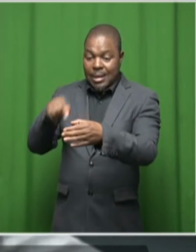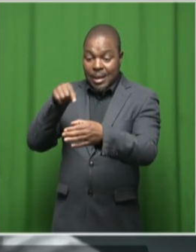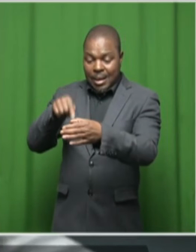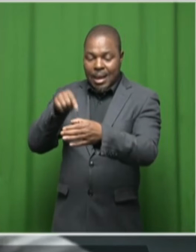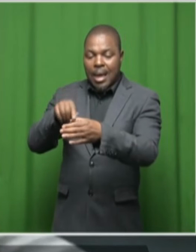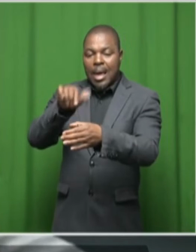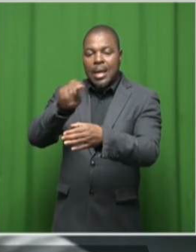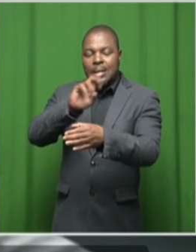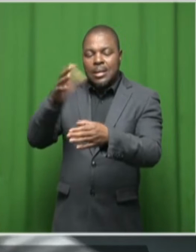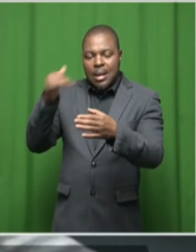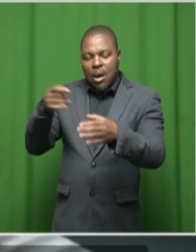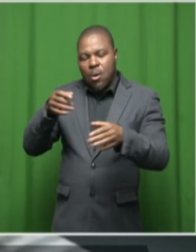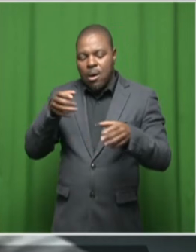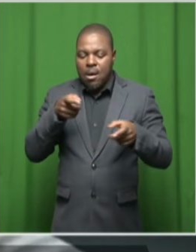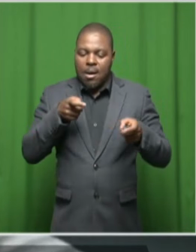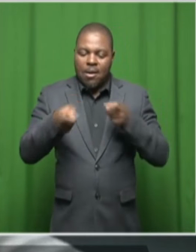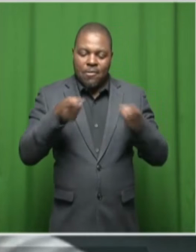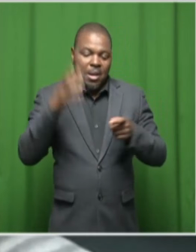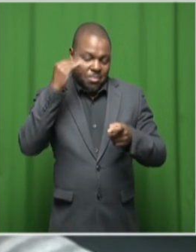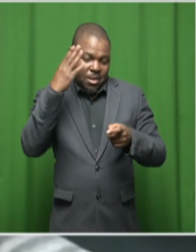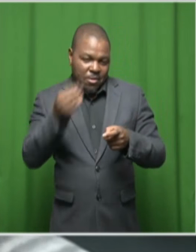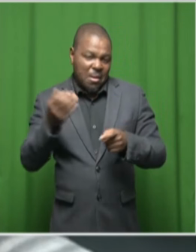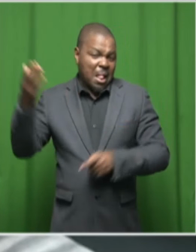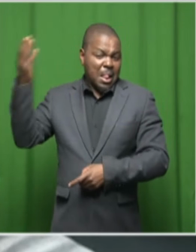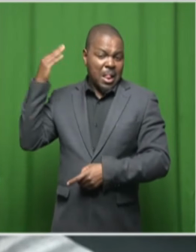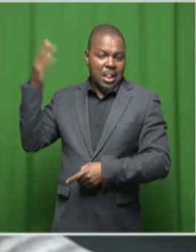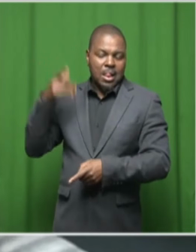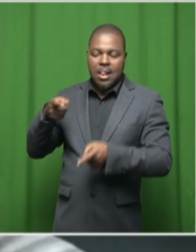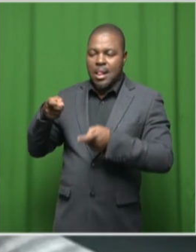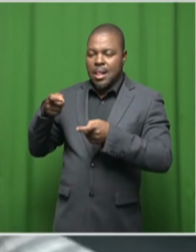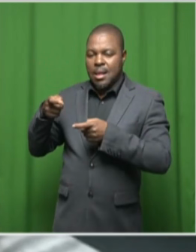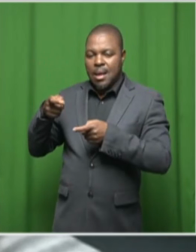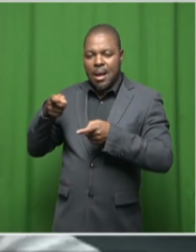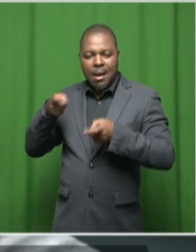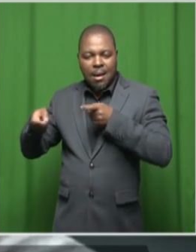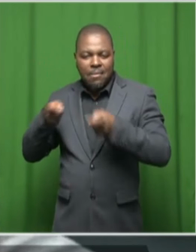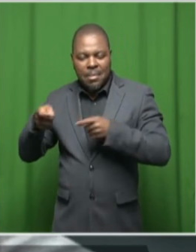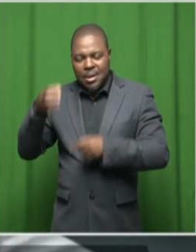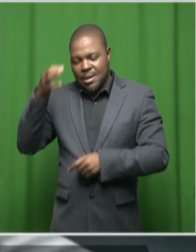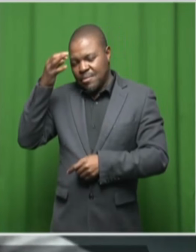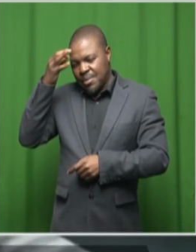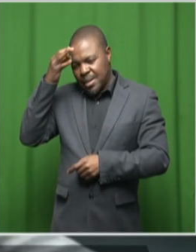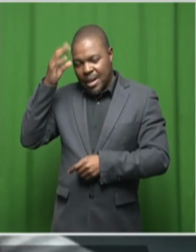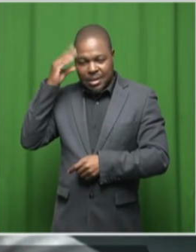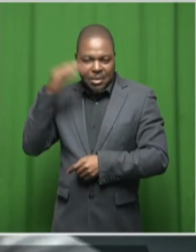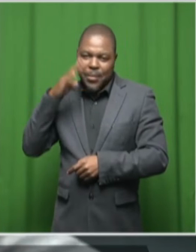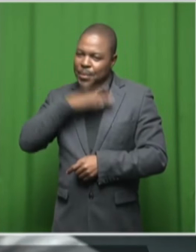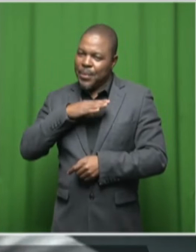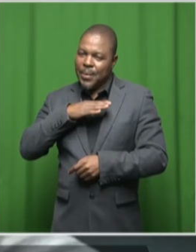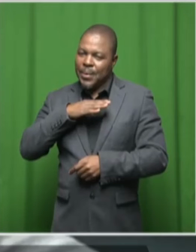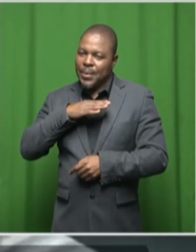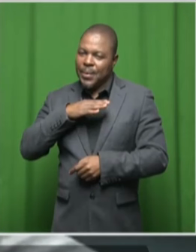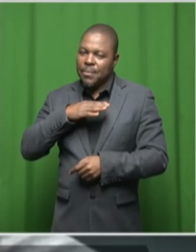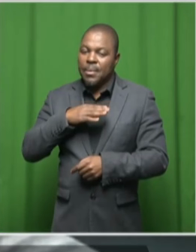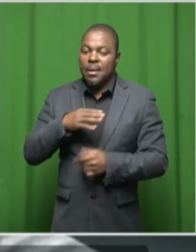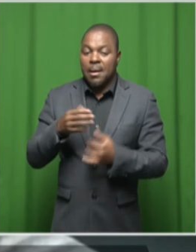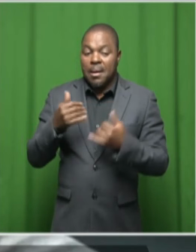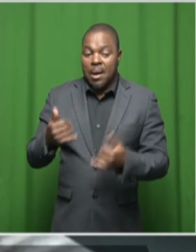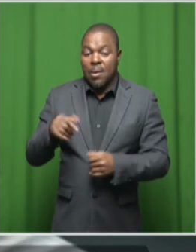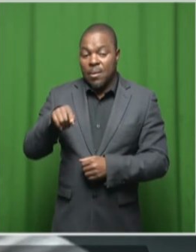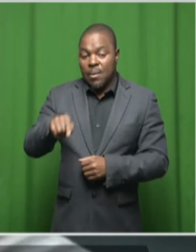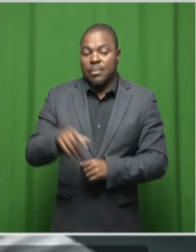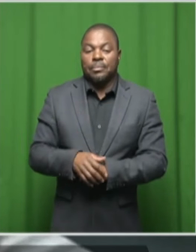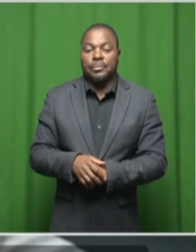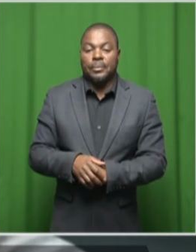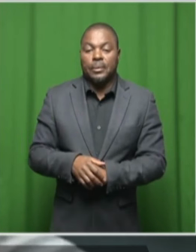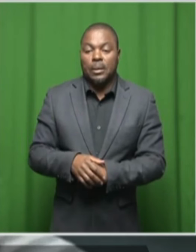which it didn't have at that time. And having gone through that first Government of National Unity, they actually have experience